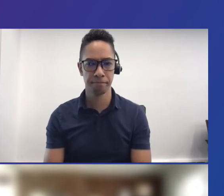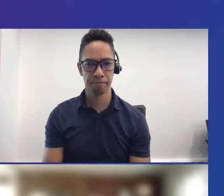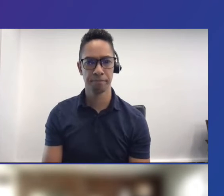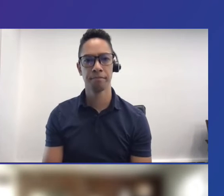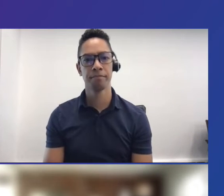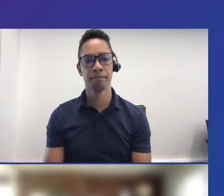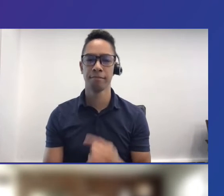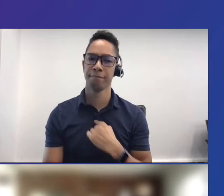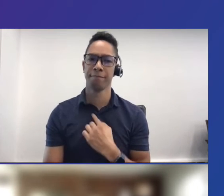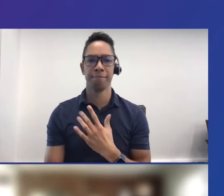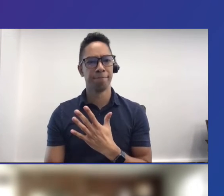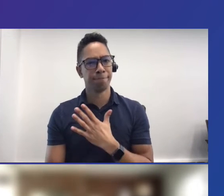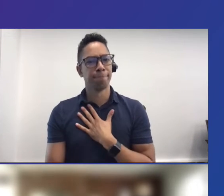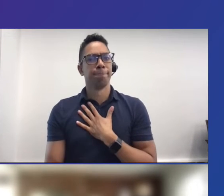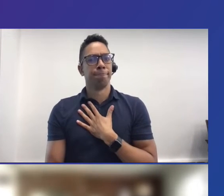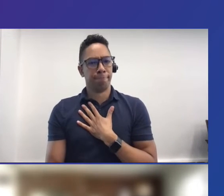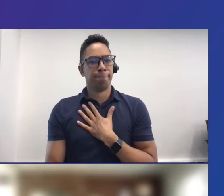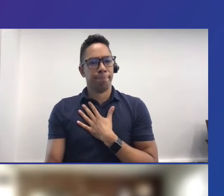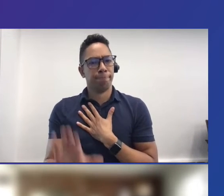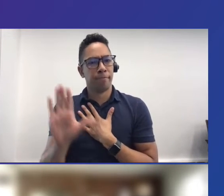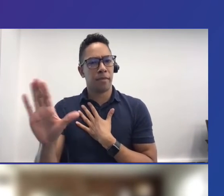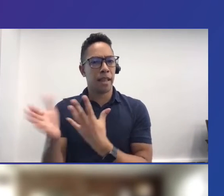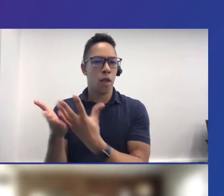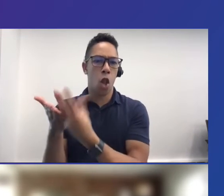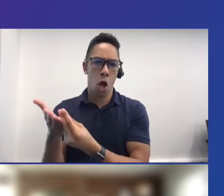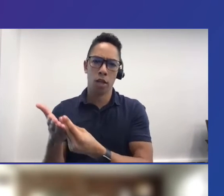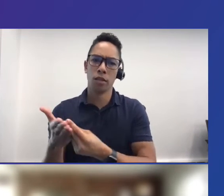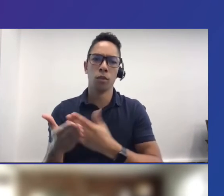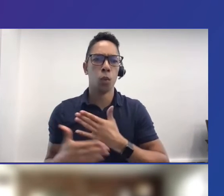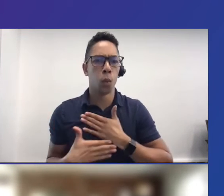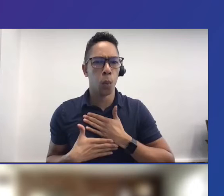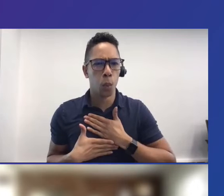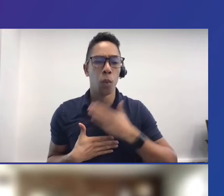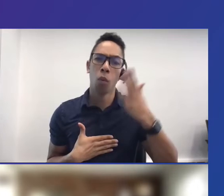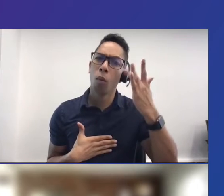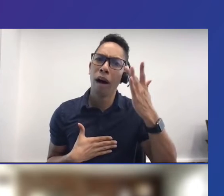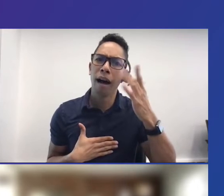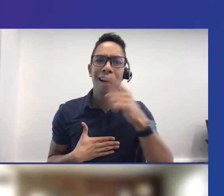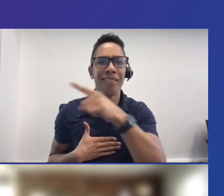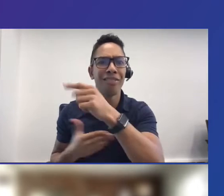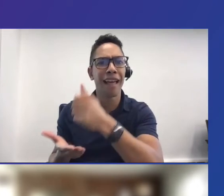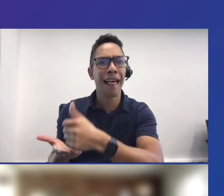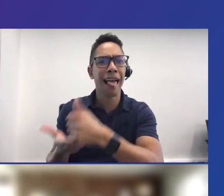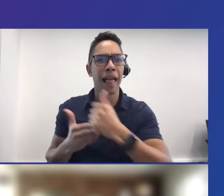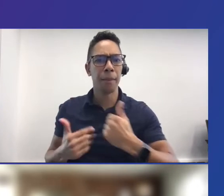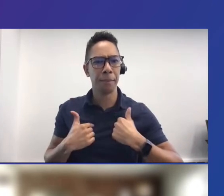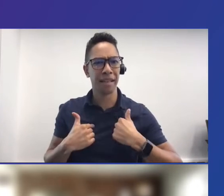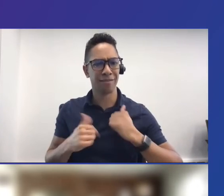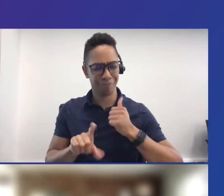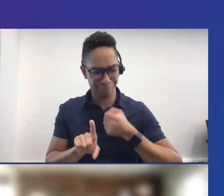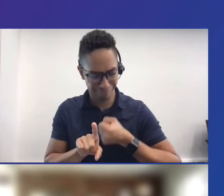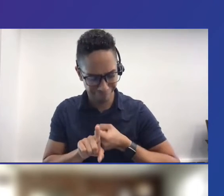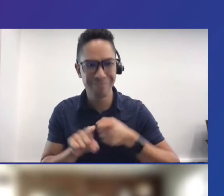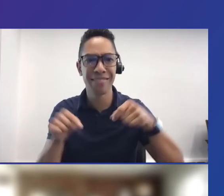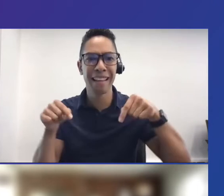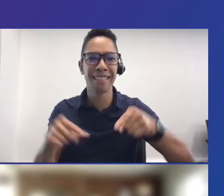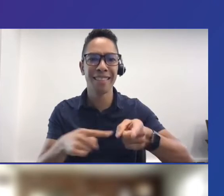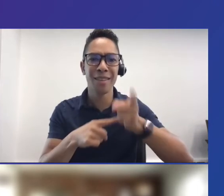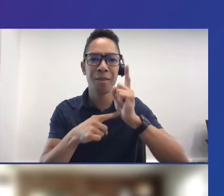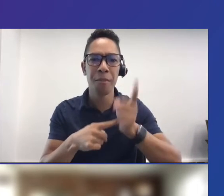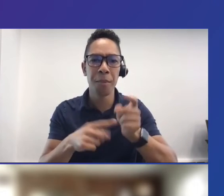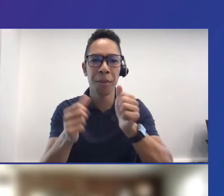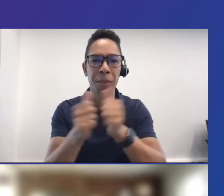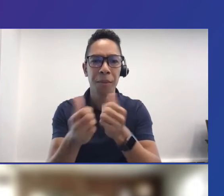I feel their loss very deeply because they helped to bring me here to sitting in front of you